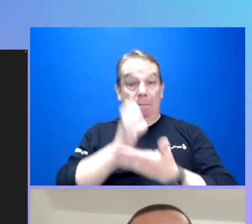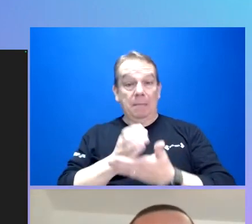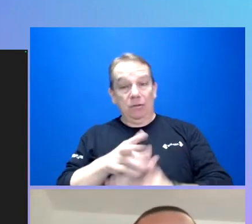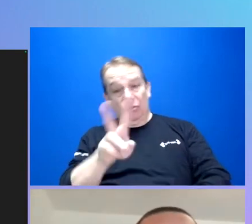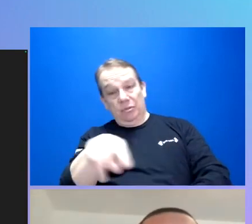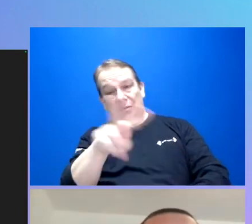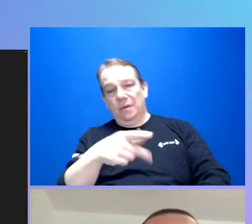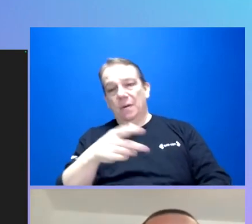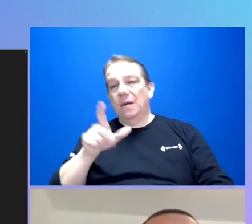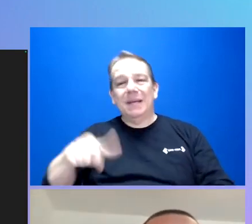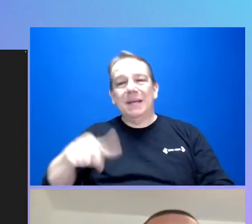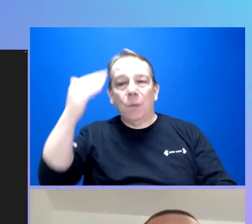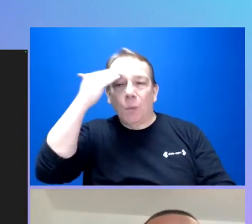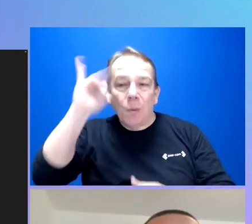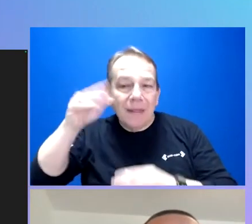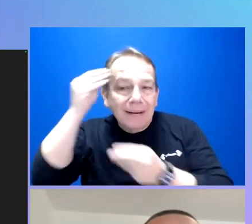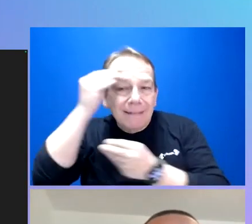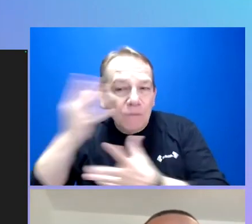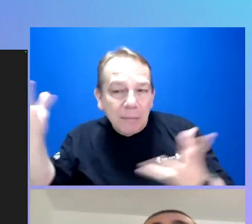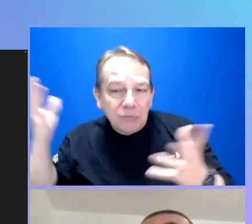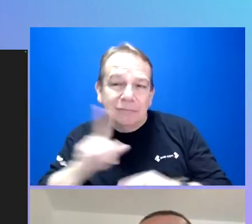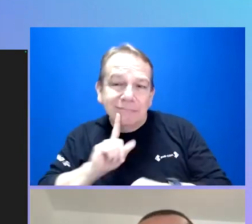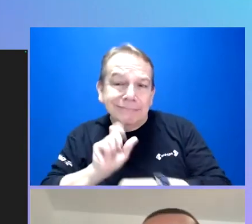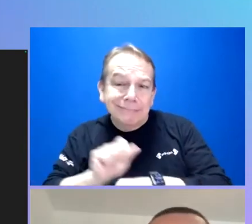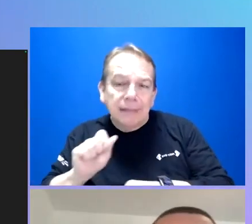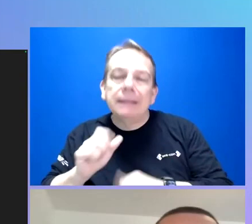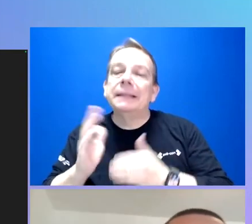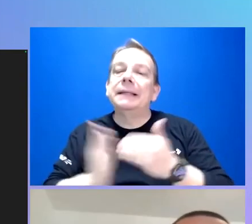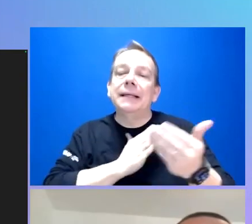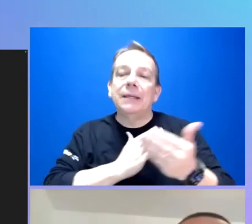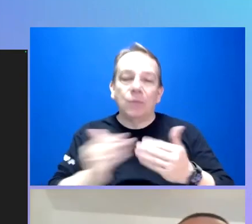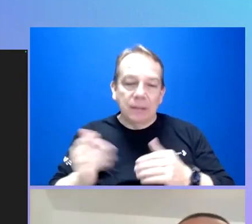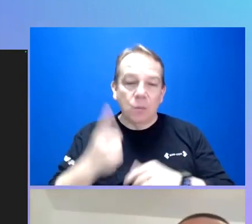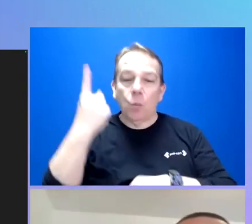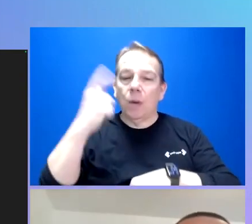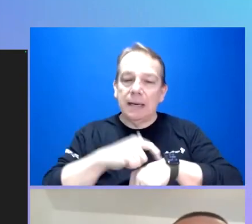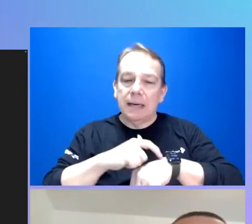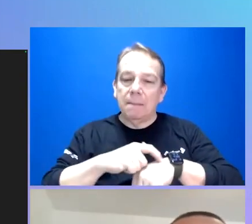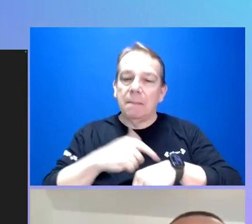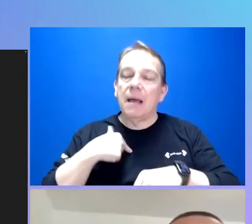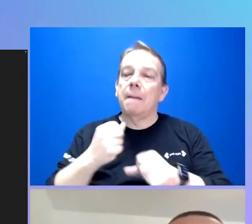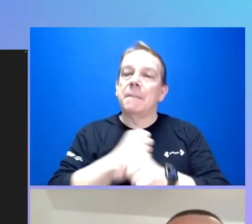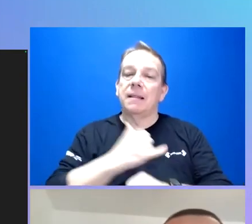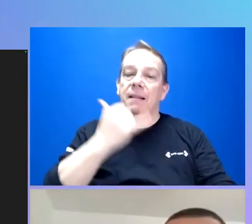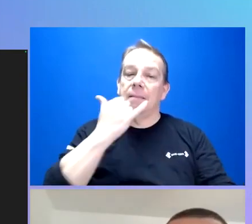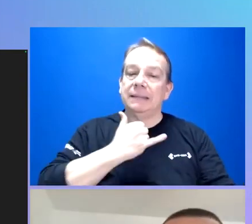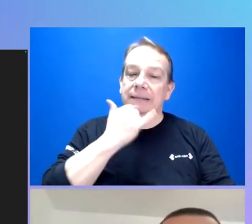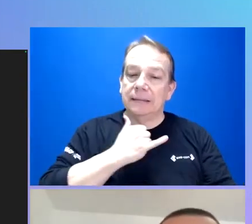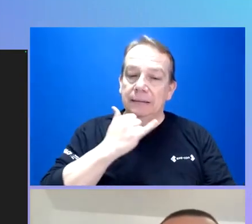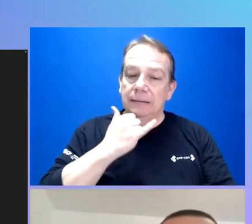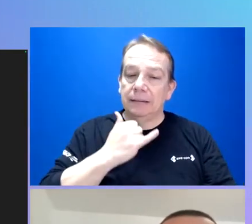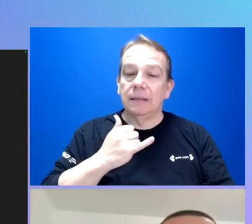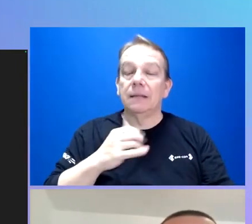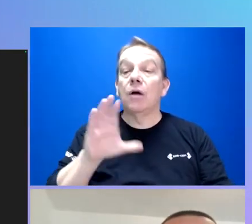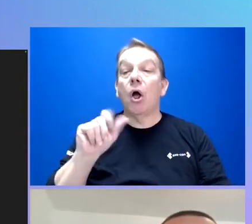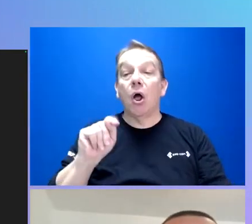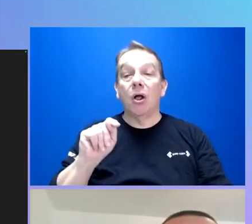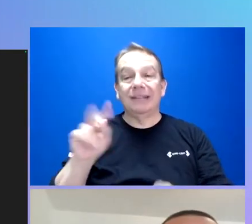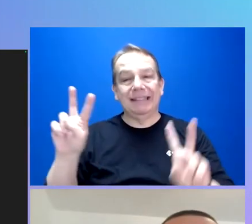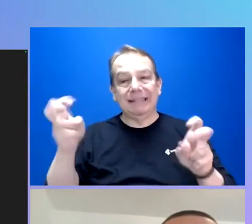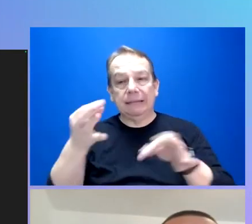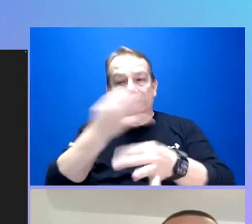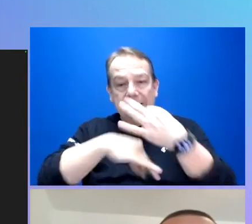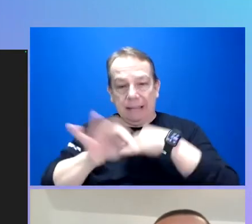really needs to know about it. Anyway, one time I made the mistake of using the following alt text